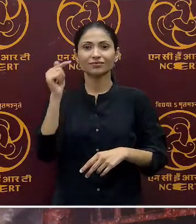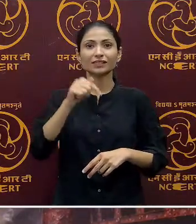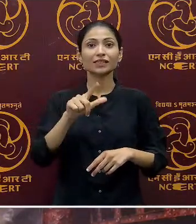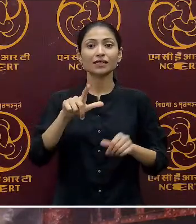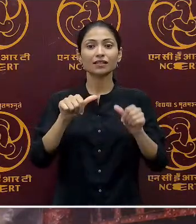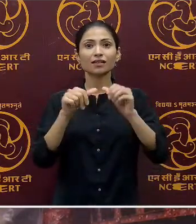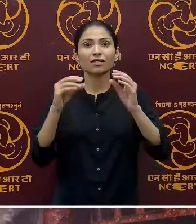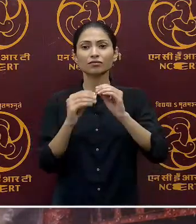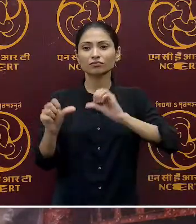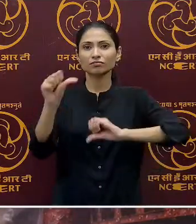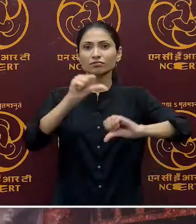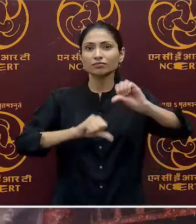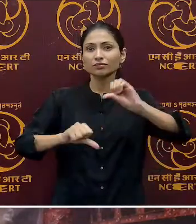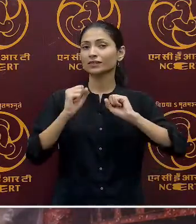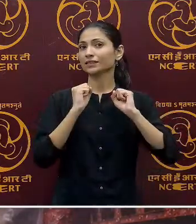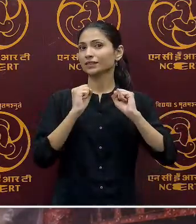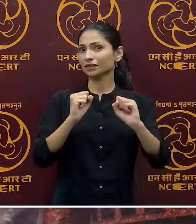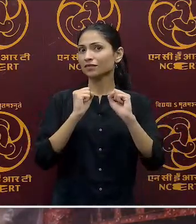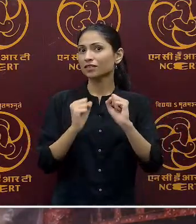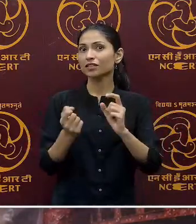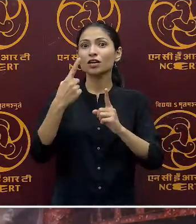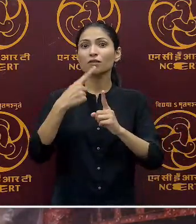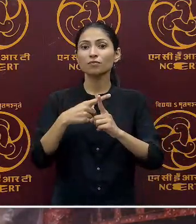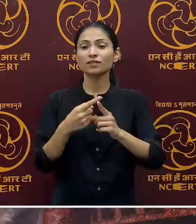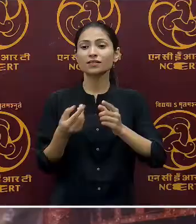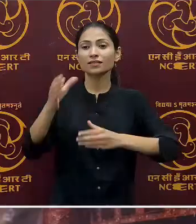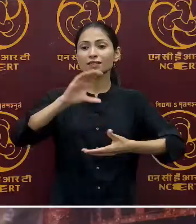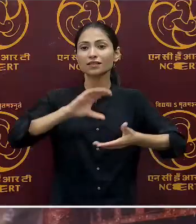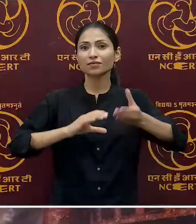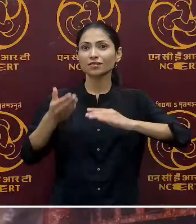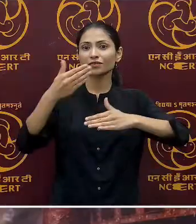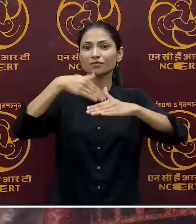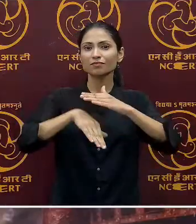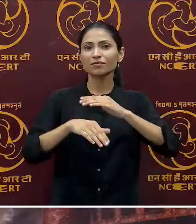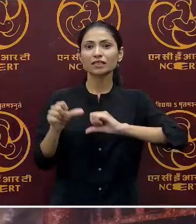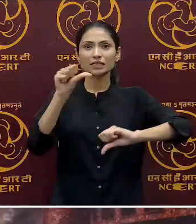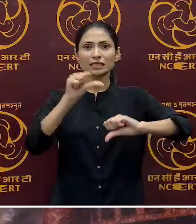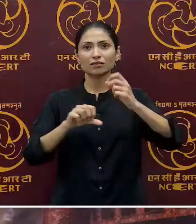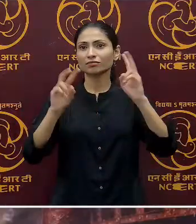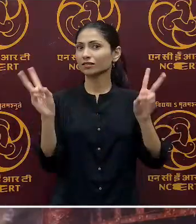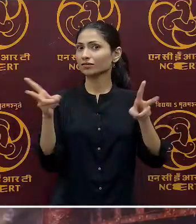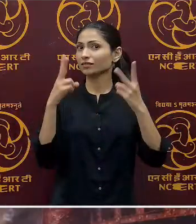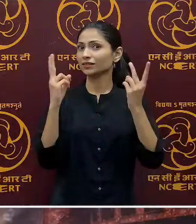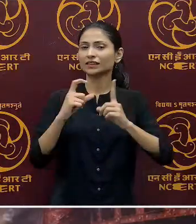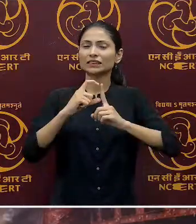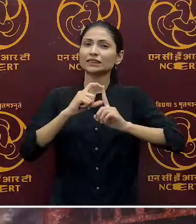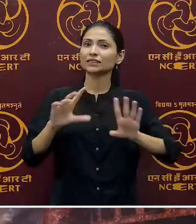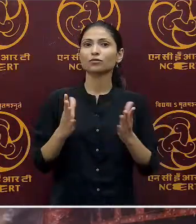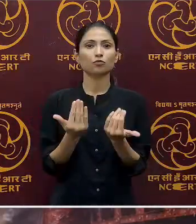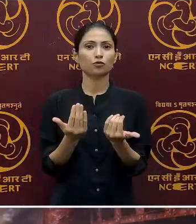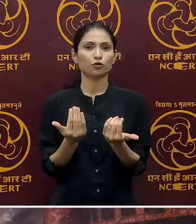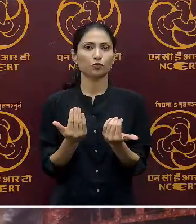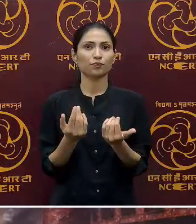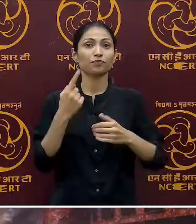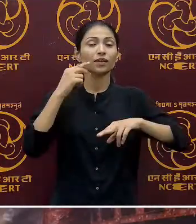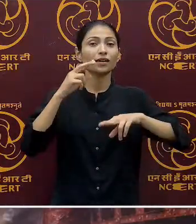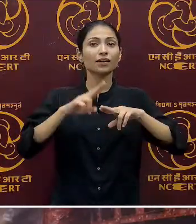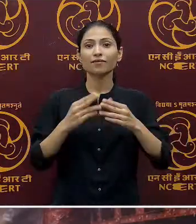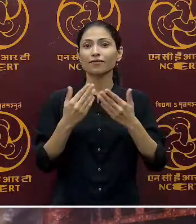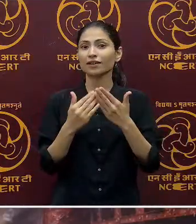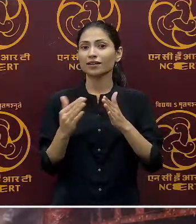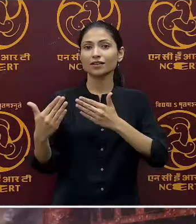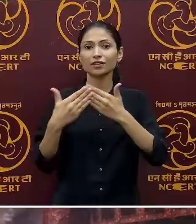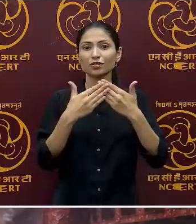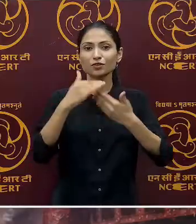chemistry, chemicals are involved, so it can be risky or hazardous also. So in that case, if any student get access to